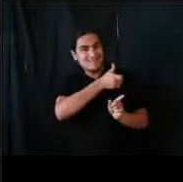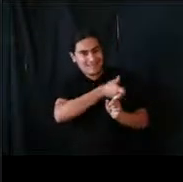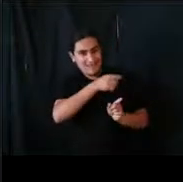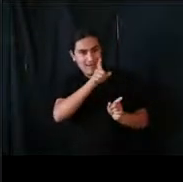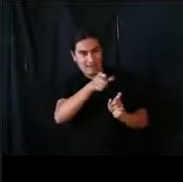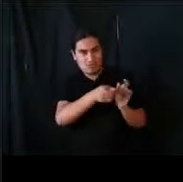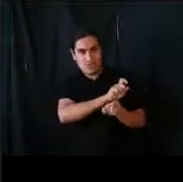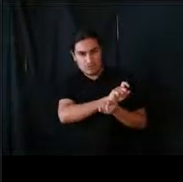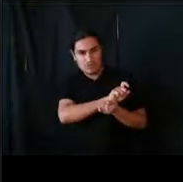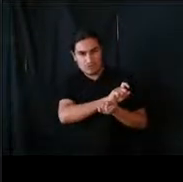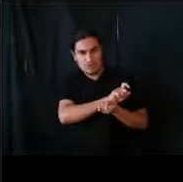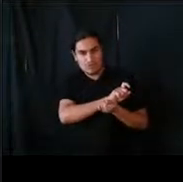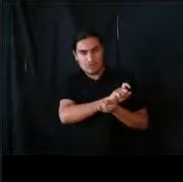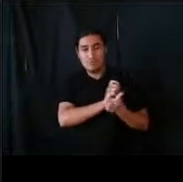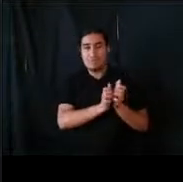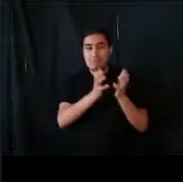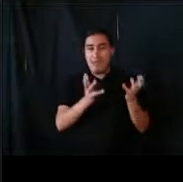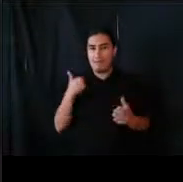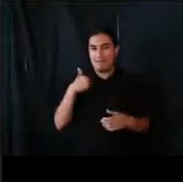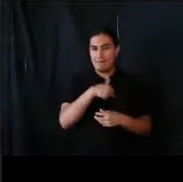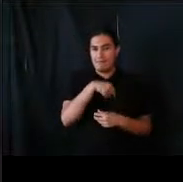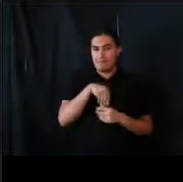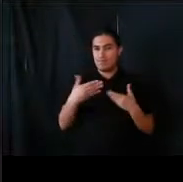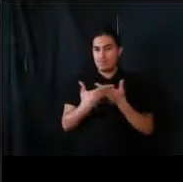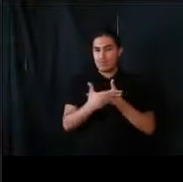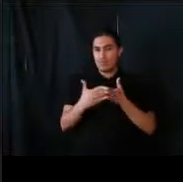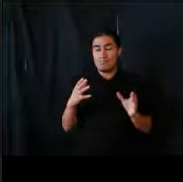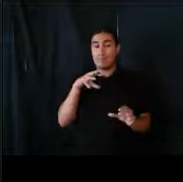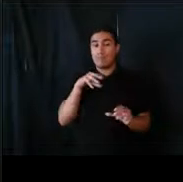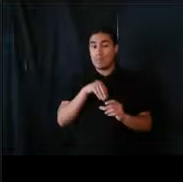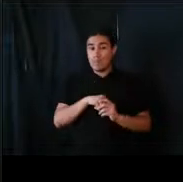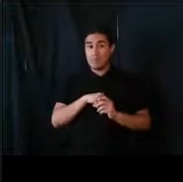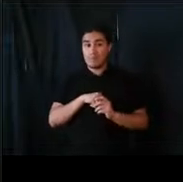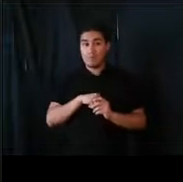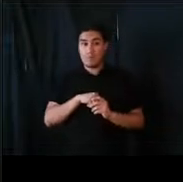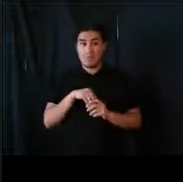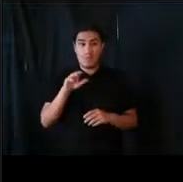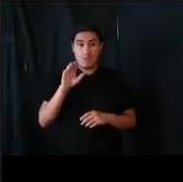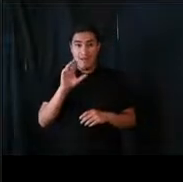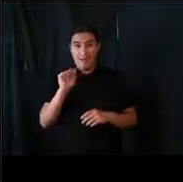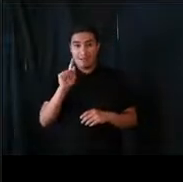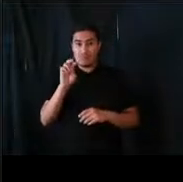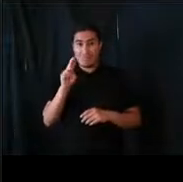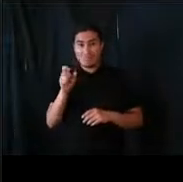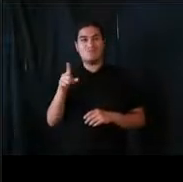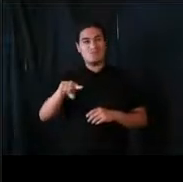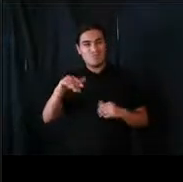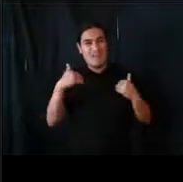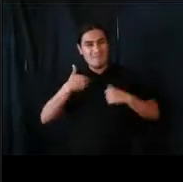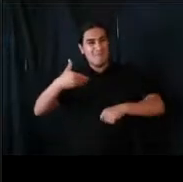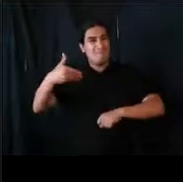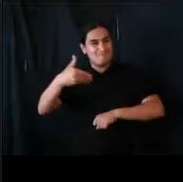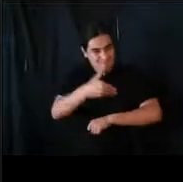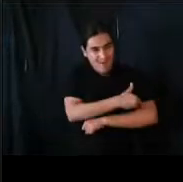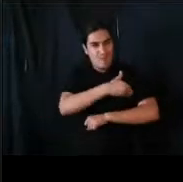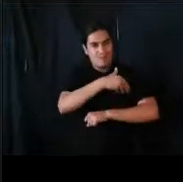and many of us in this room um including um you all caltrans have the power to do that